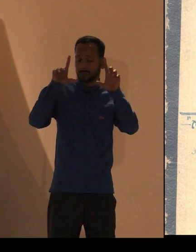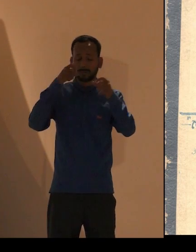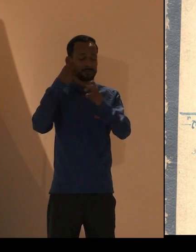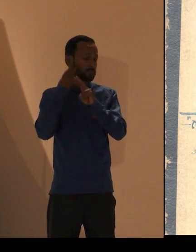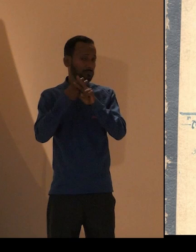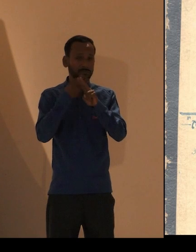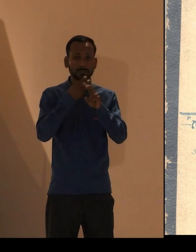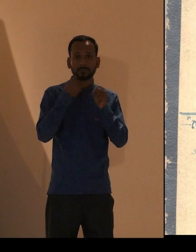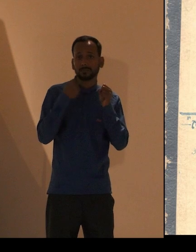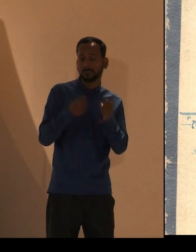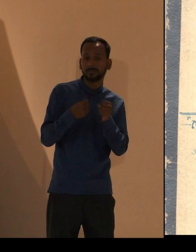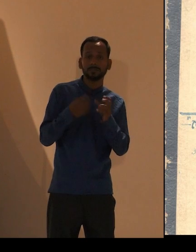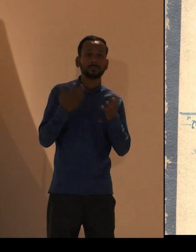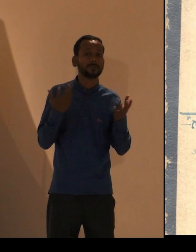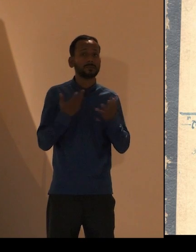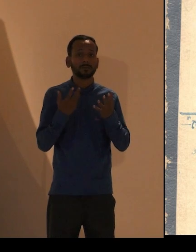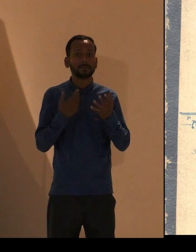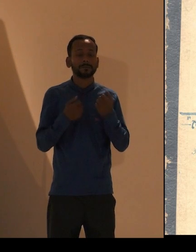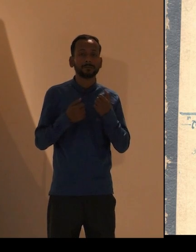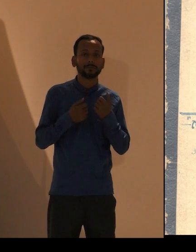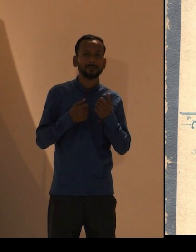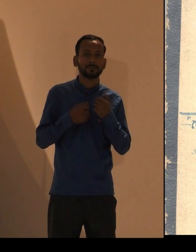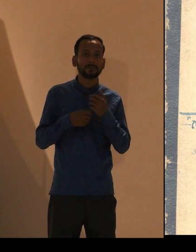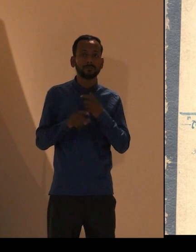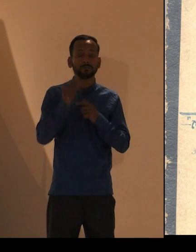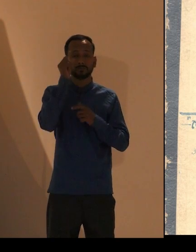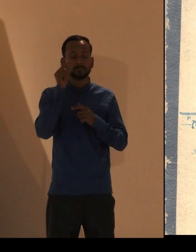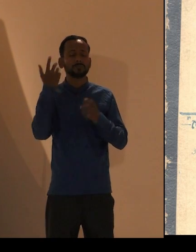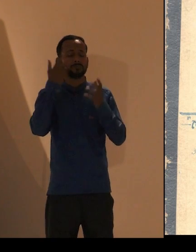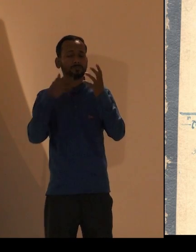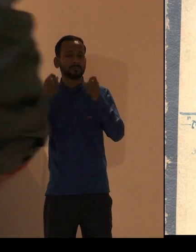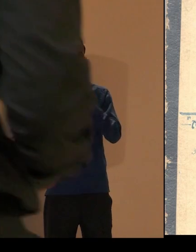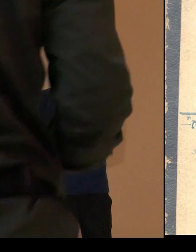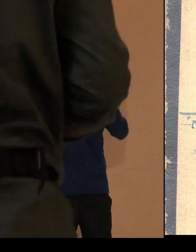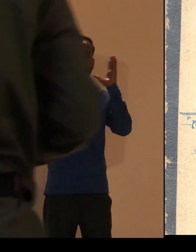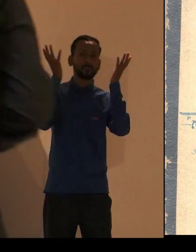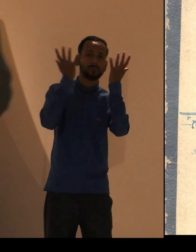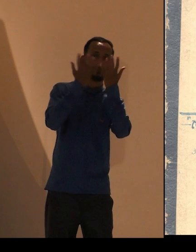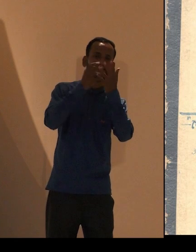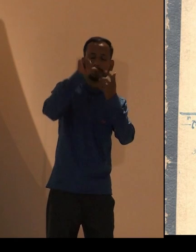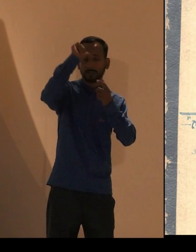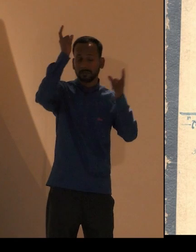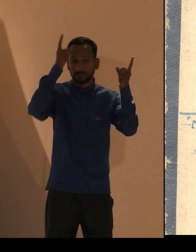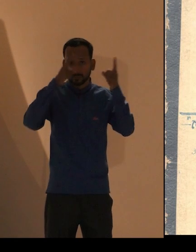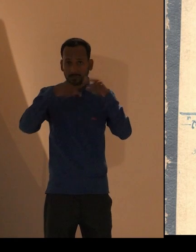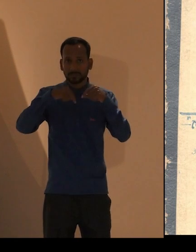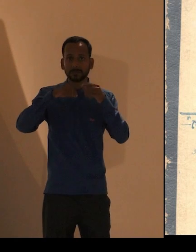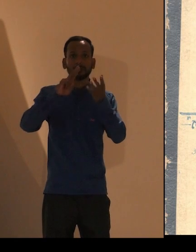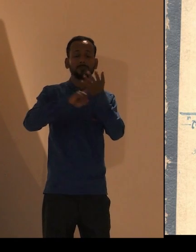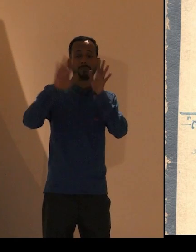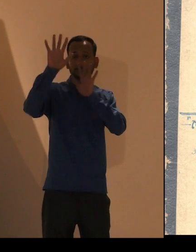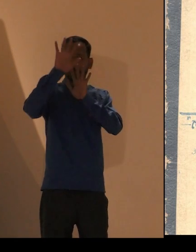difficult for museums that are supposedly universal, like the Indian Museum or the National